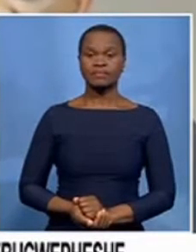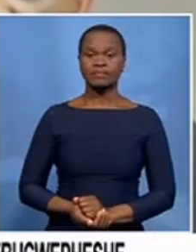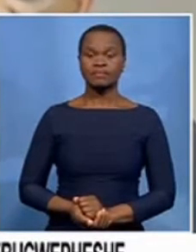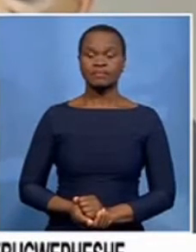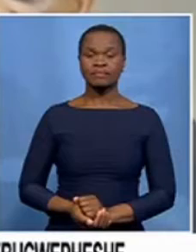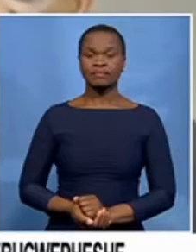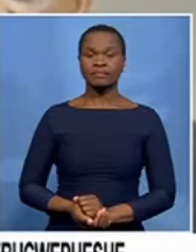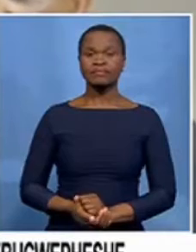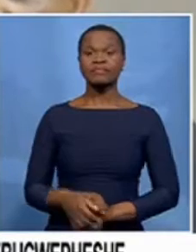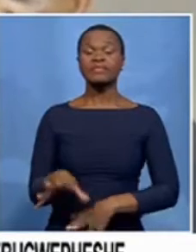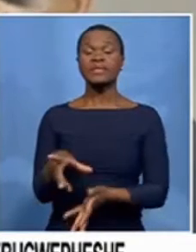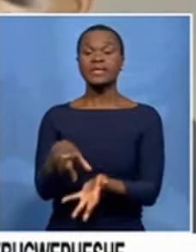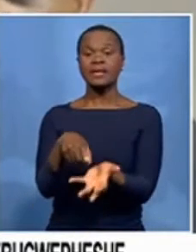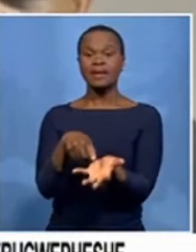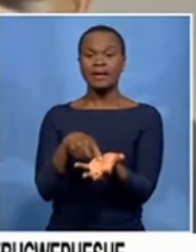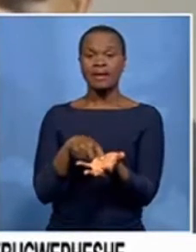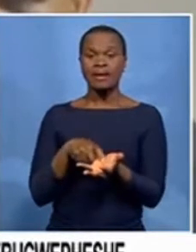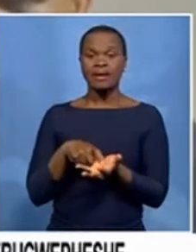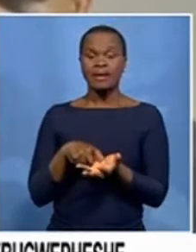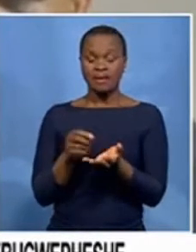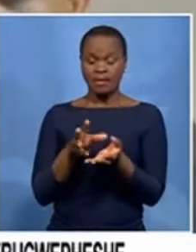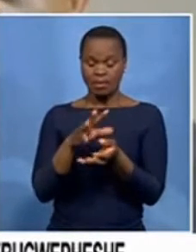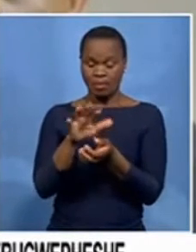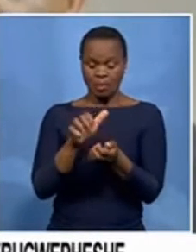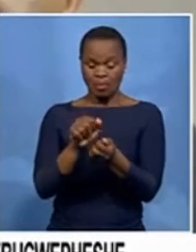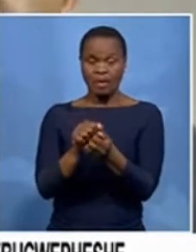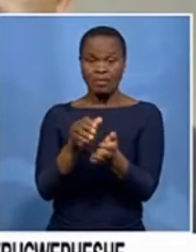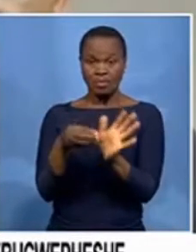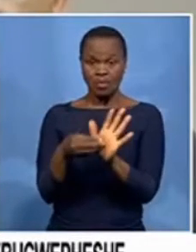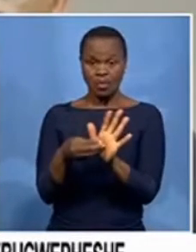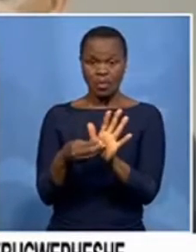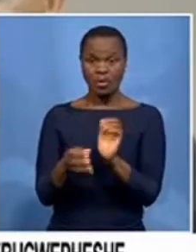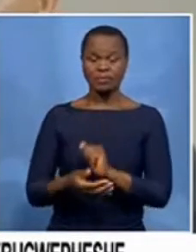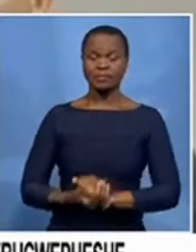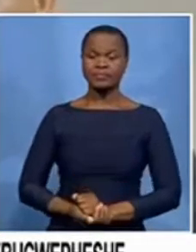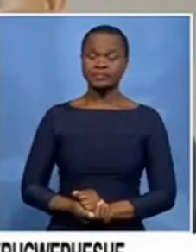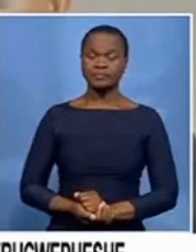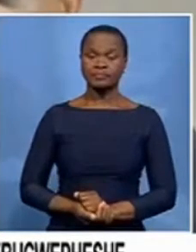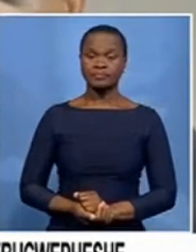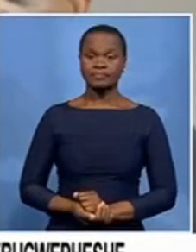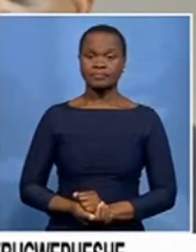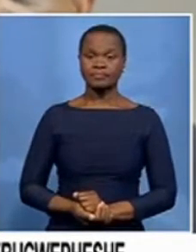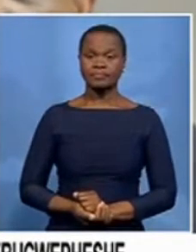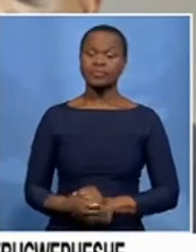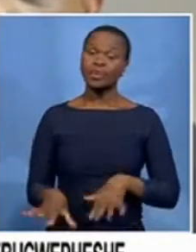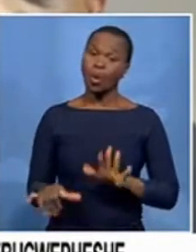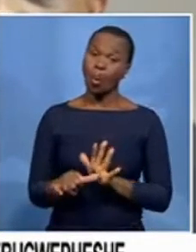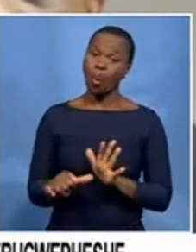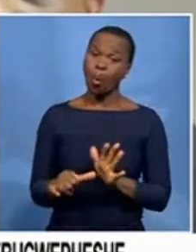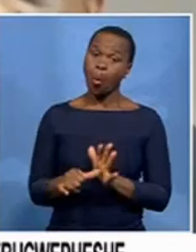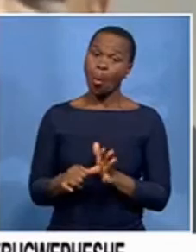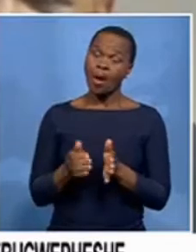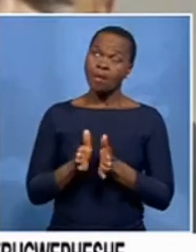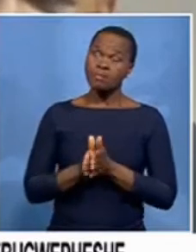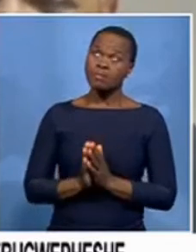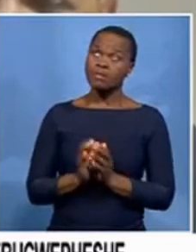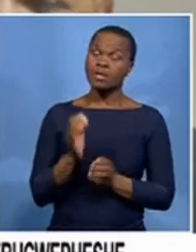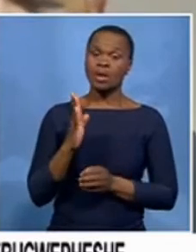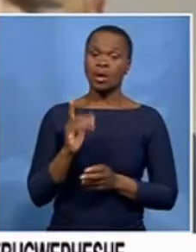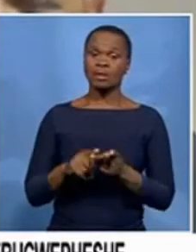meets the requirements for the relief that is sought? And that is important, my lord, because remember there are two types